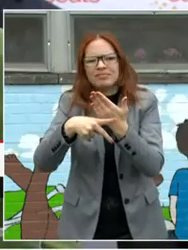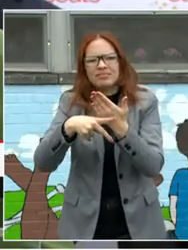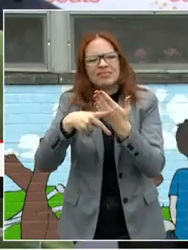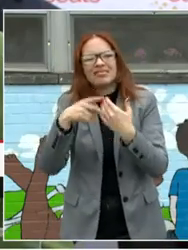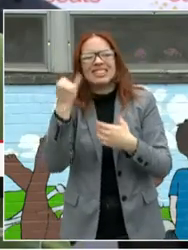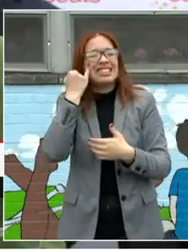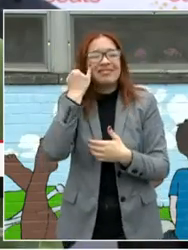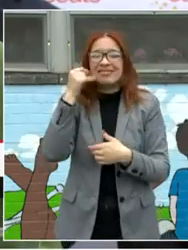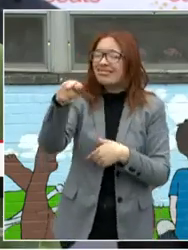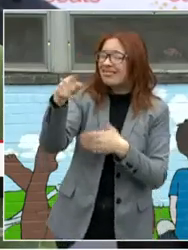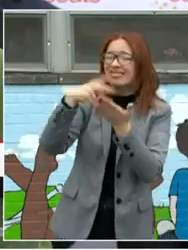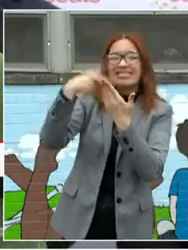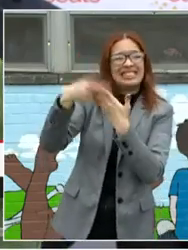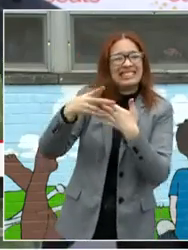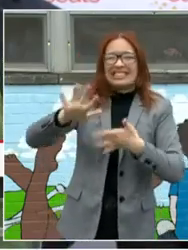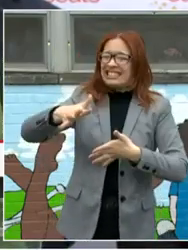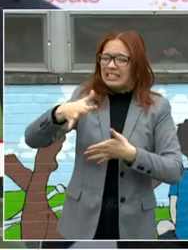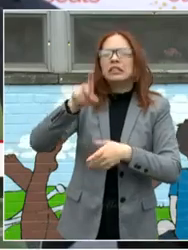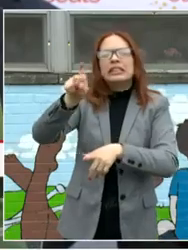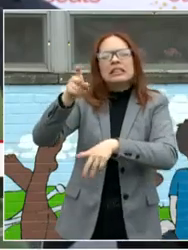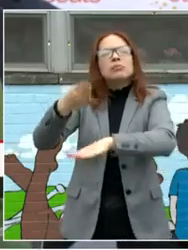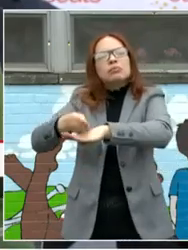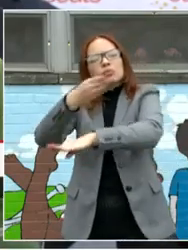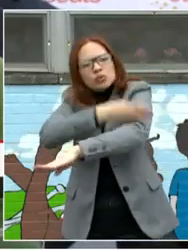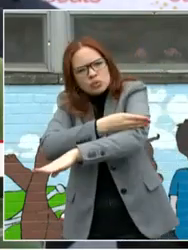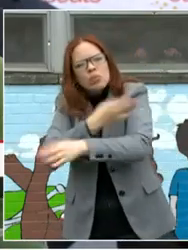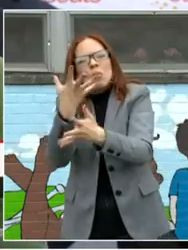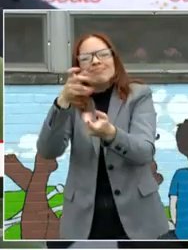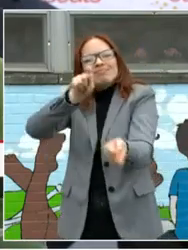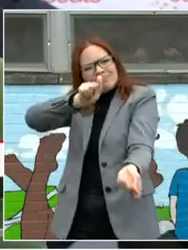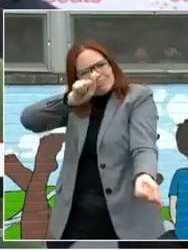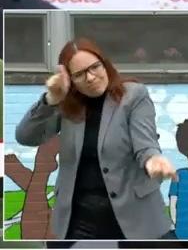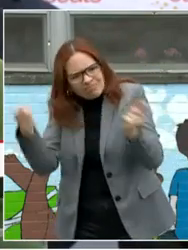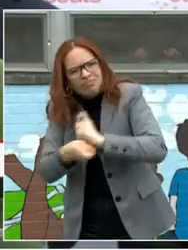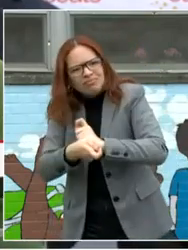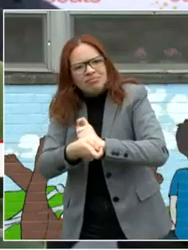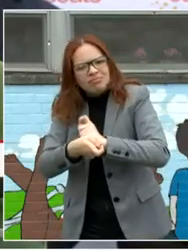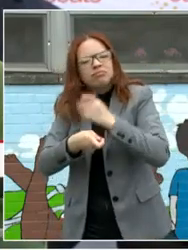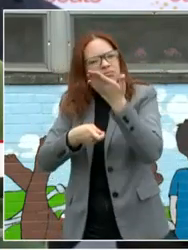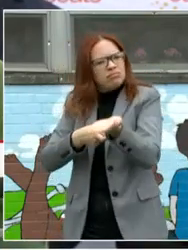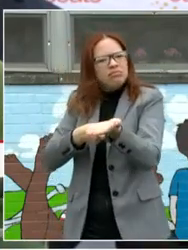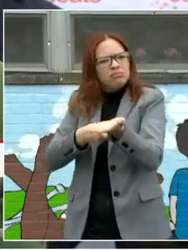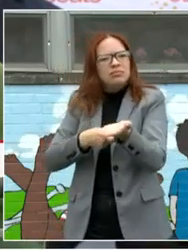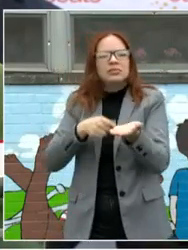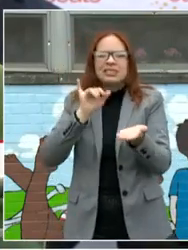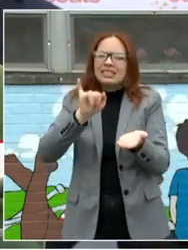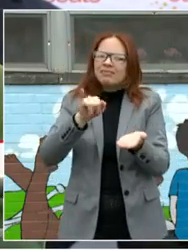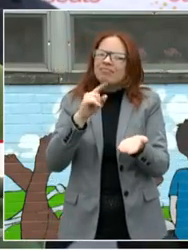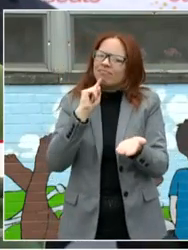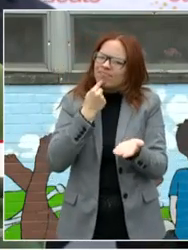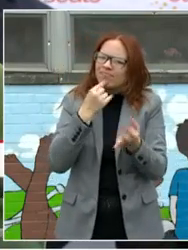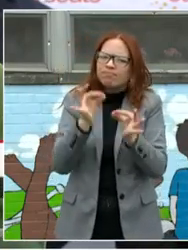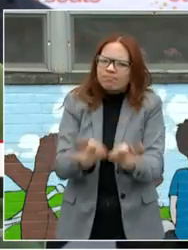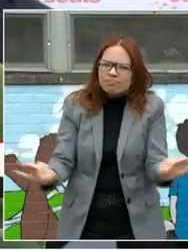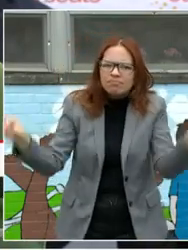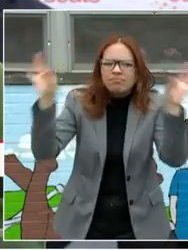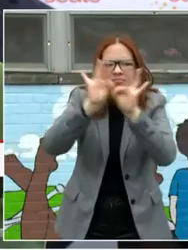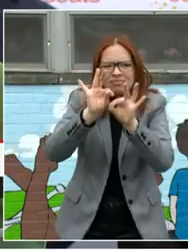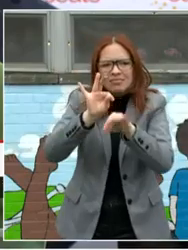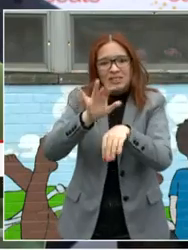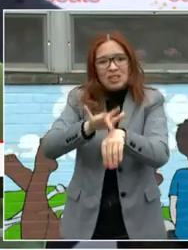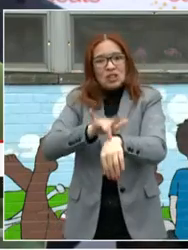great, or we help them think about doing something else. That's how critical these early years are to our